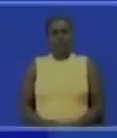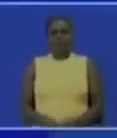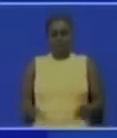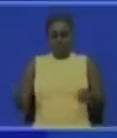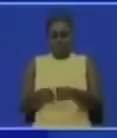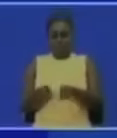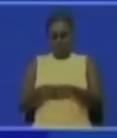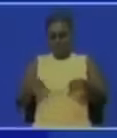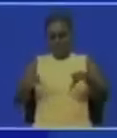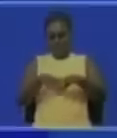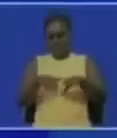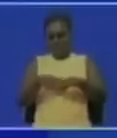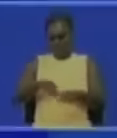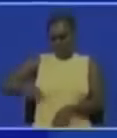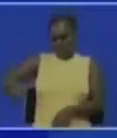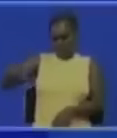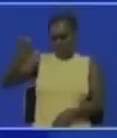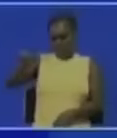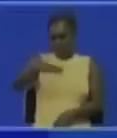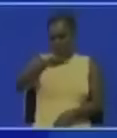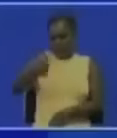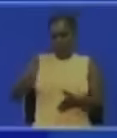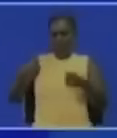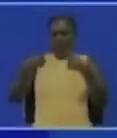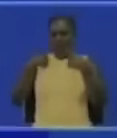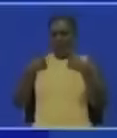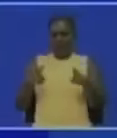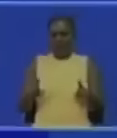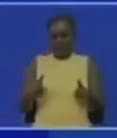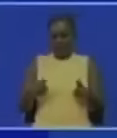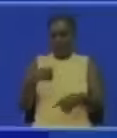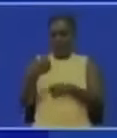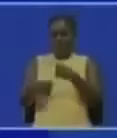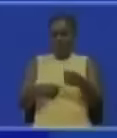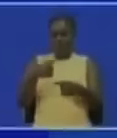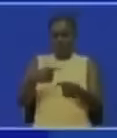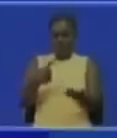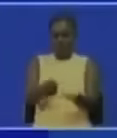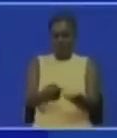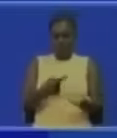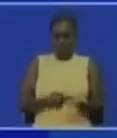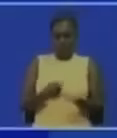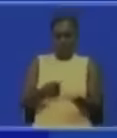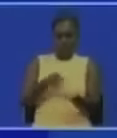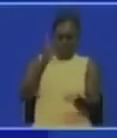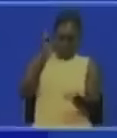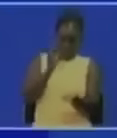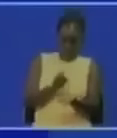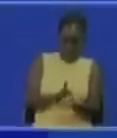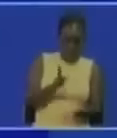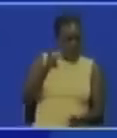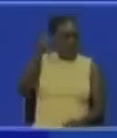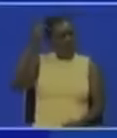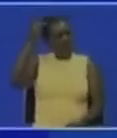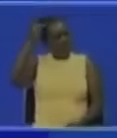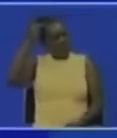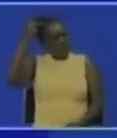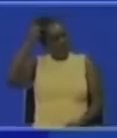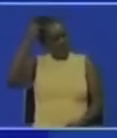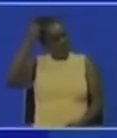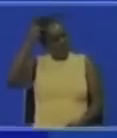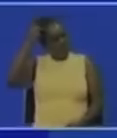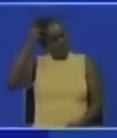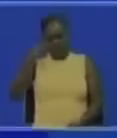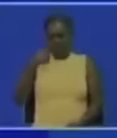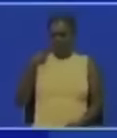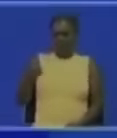Meanwhile, members of the Nairobi County Assembly have now declared they will go ahead with a motion to impeach Nairobi Governor Evans Kidero,